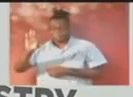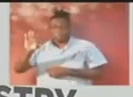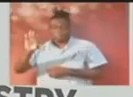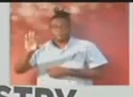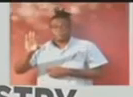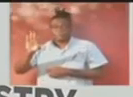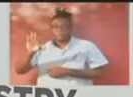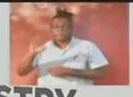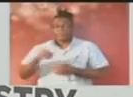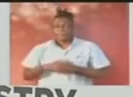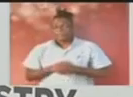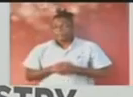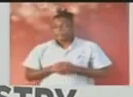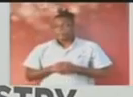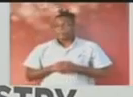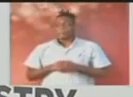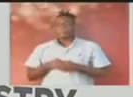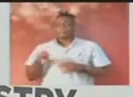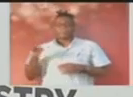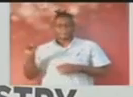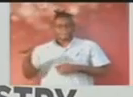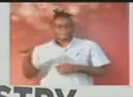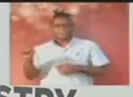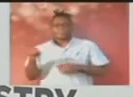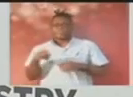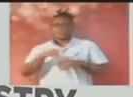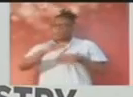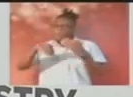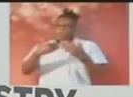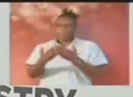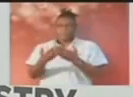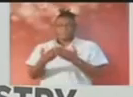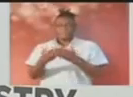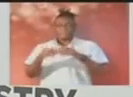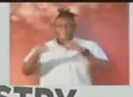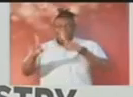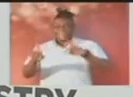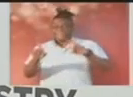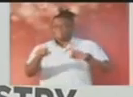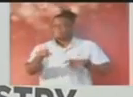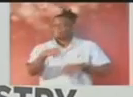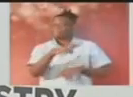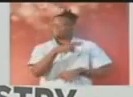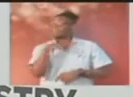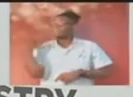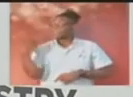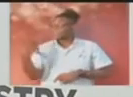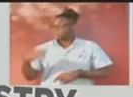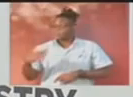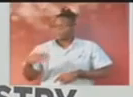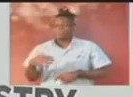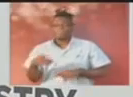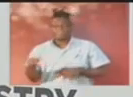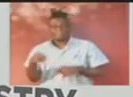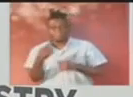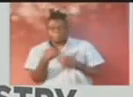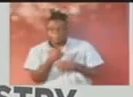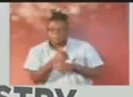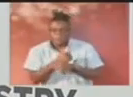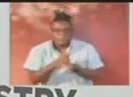listing is based on a risk assessment of existing quality, safety, and